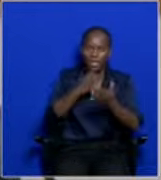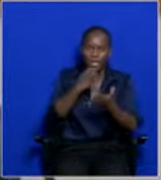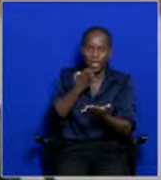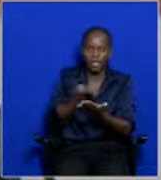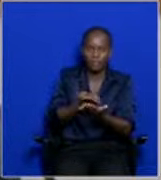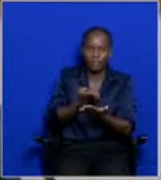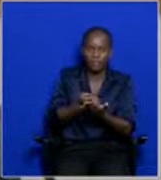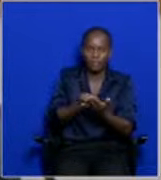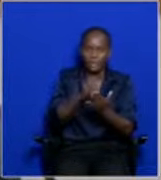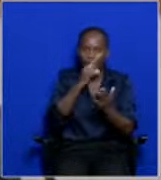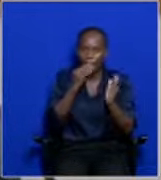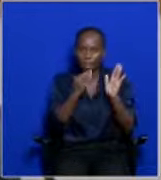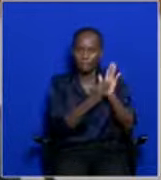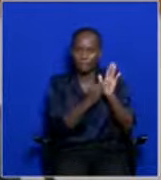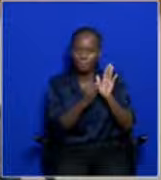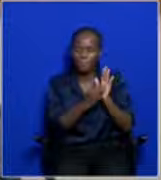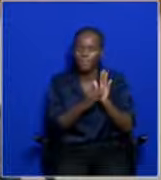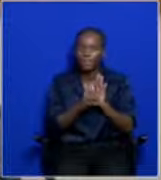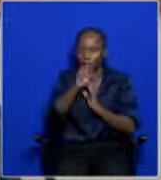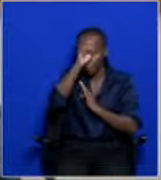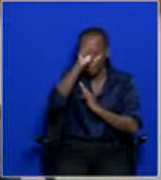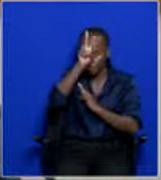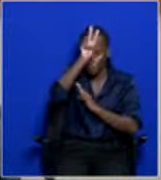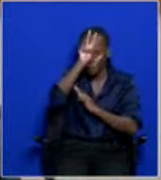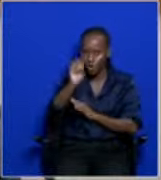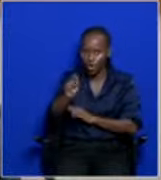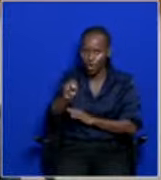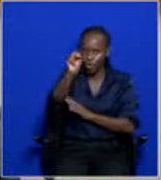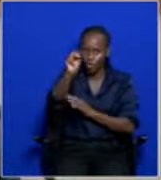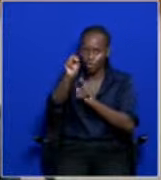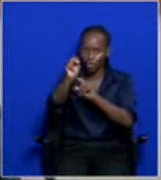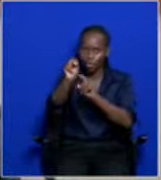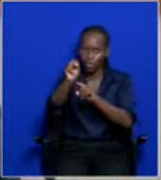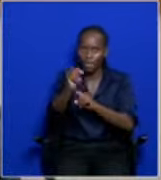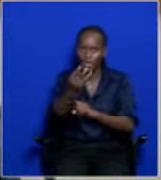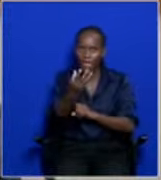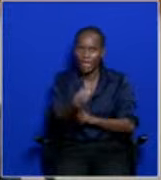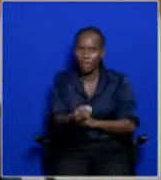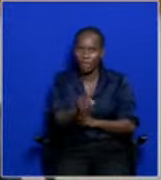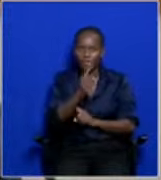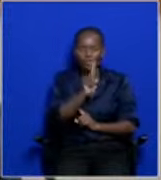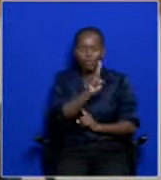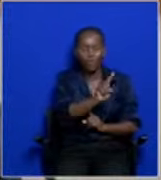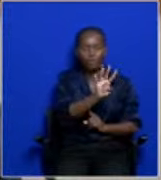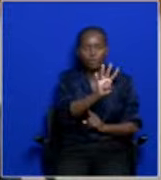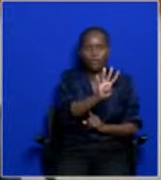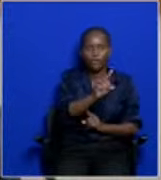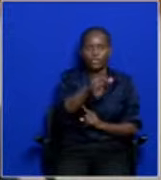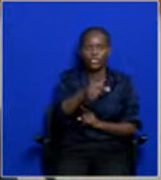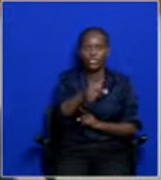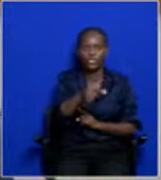and it contained 4 GB USB, not marked with a serial number.